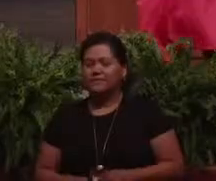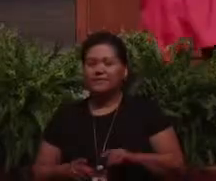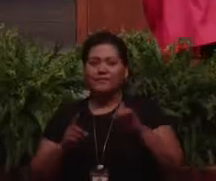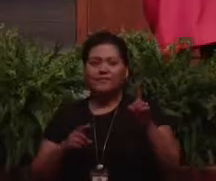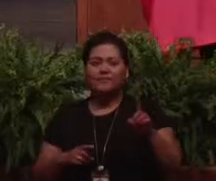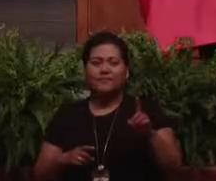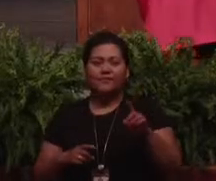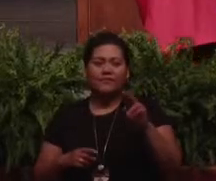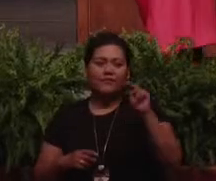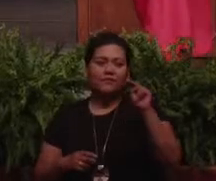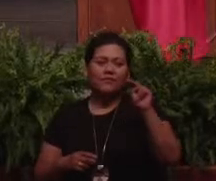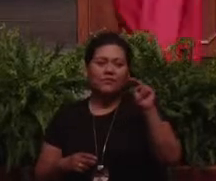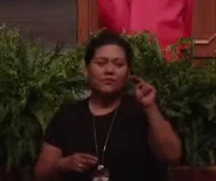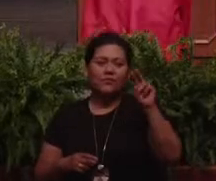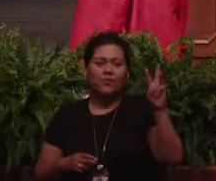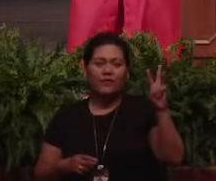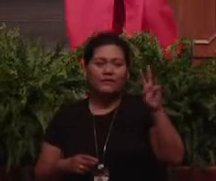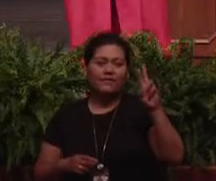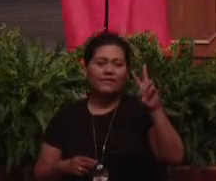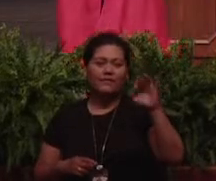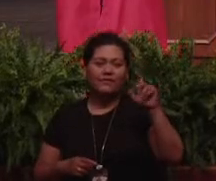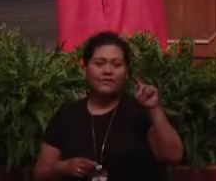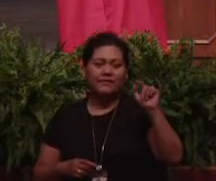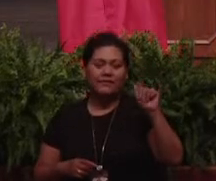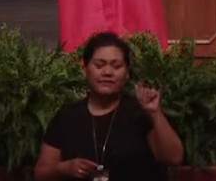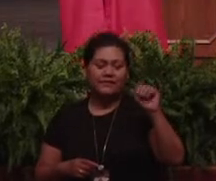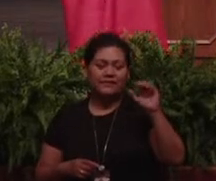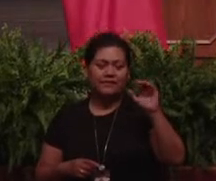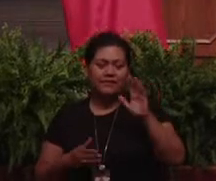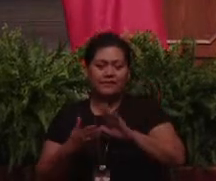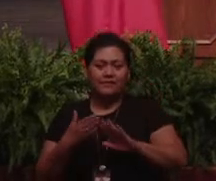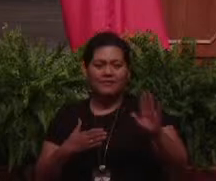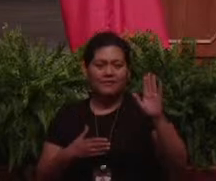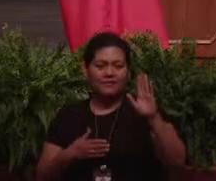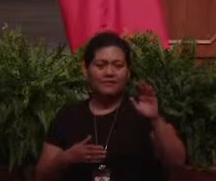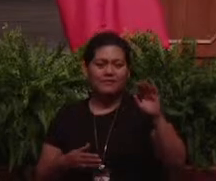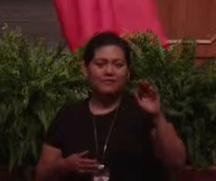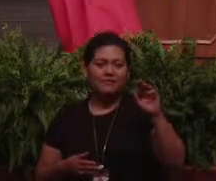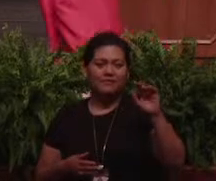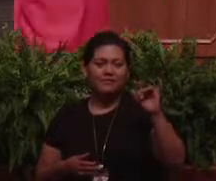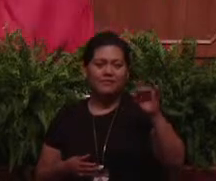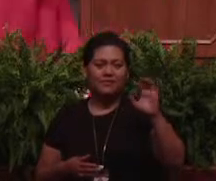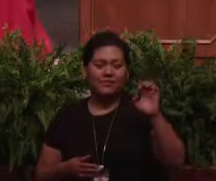Attending Northwest Vista College, Roland Mike Garcia.